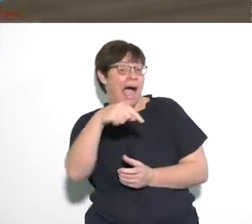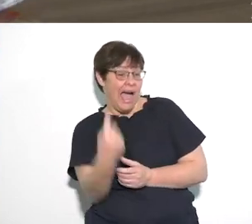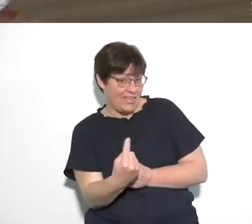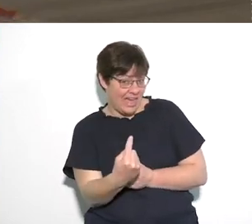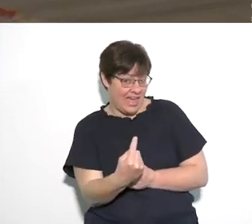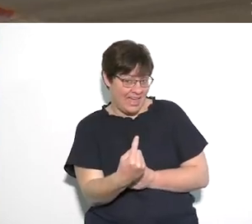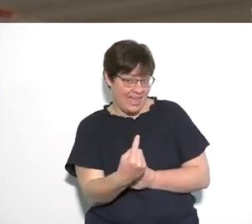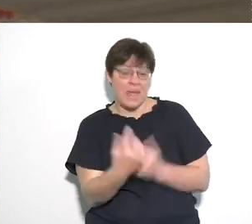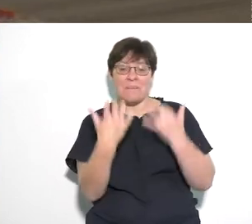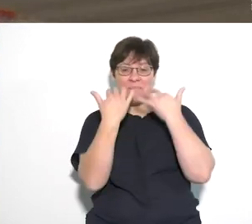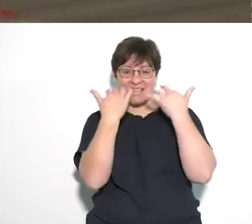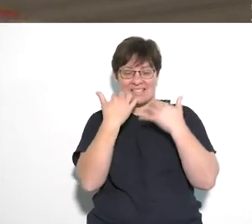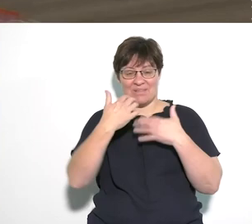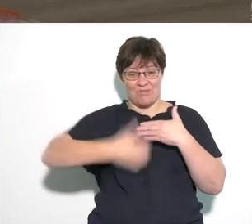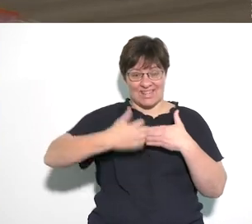it into